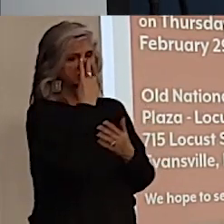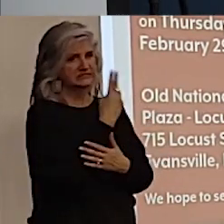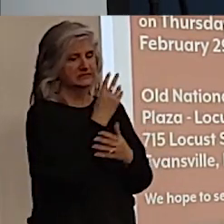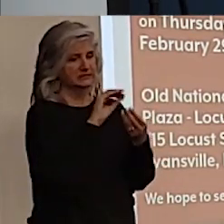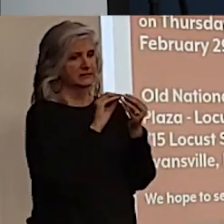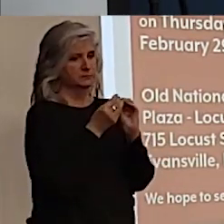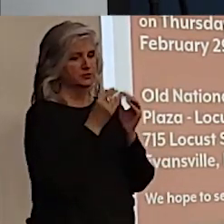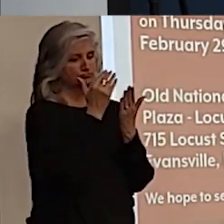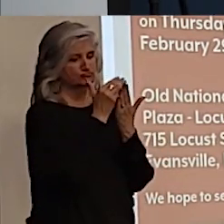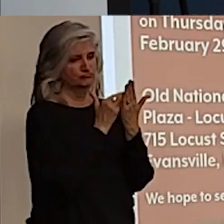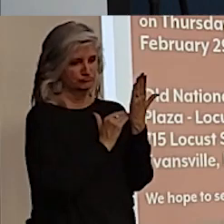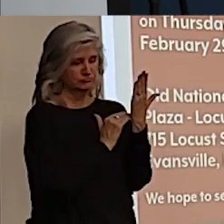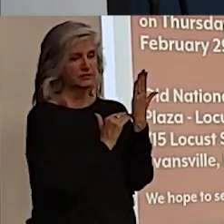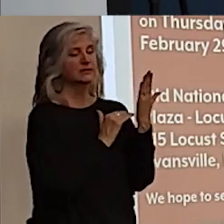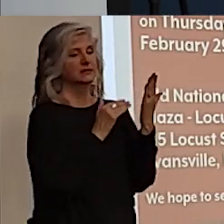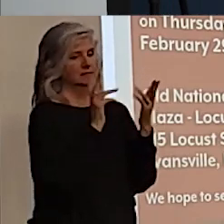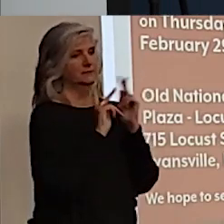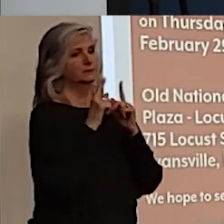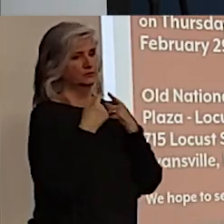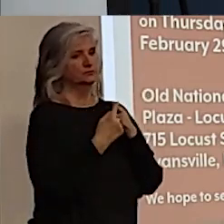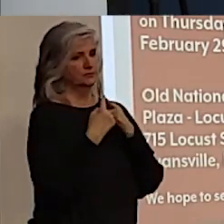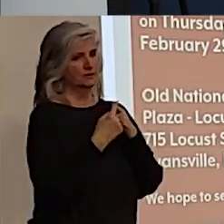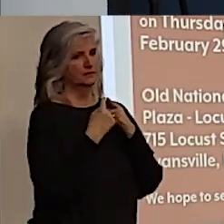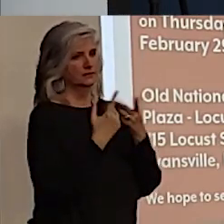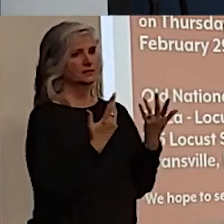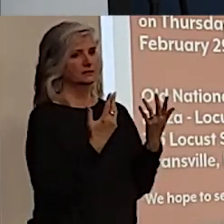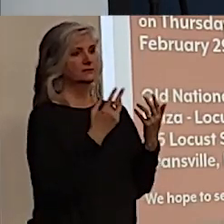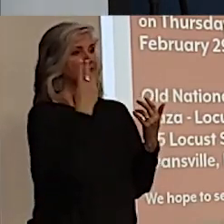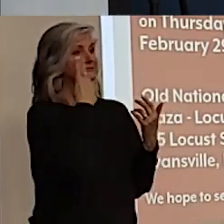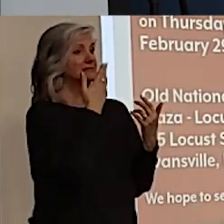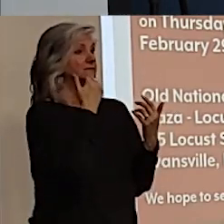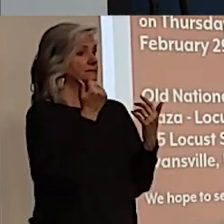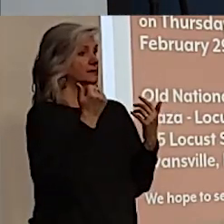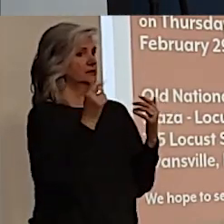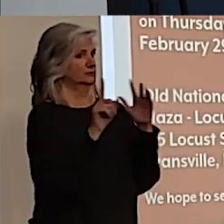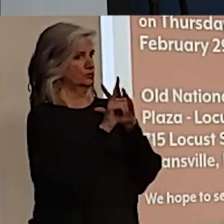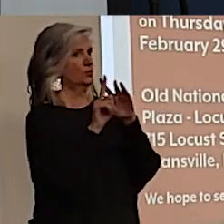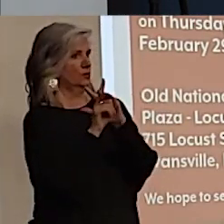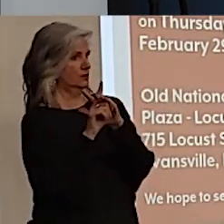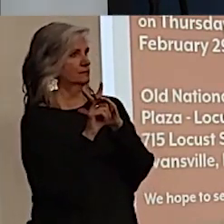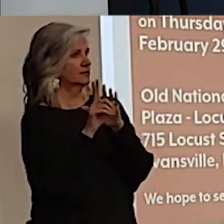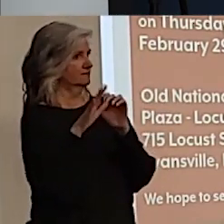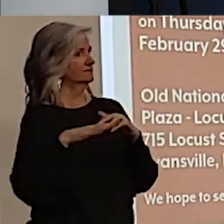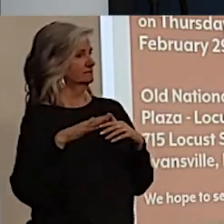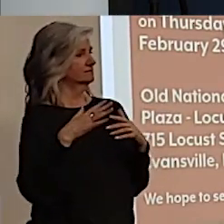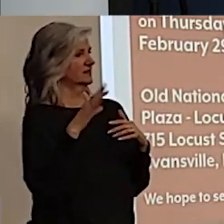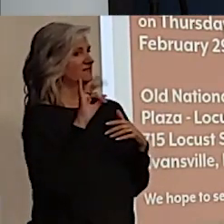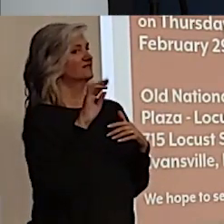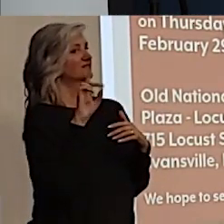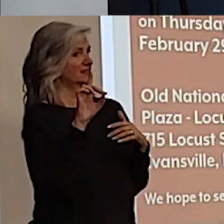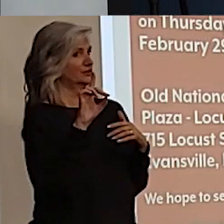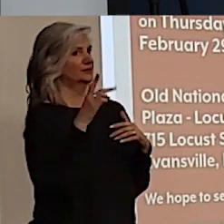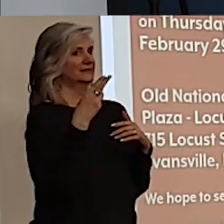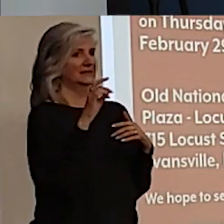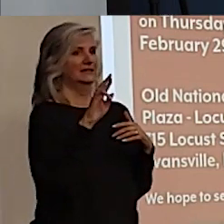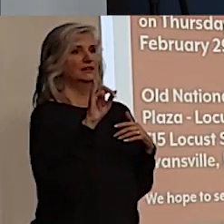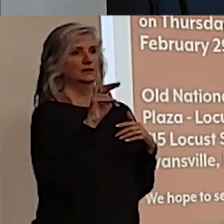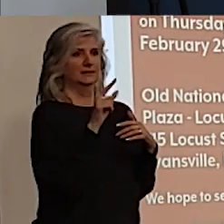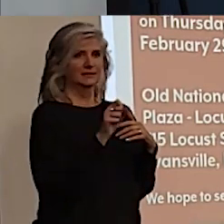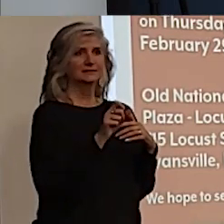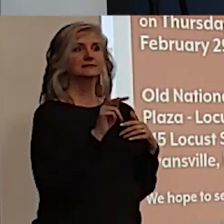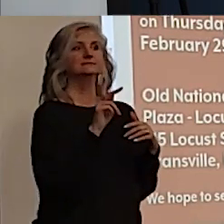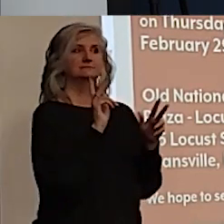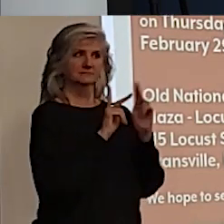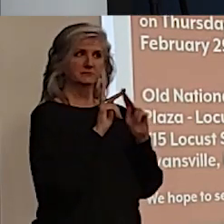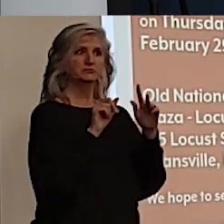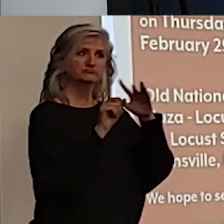numbers. Folks are struggling to get by. We're seeing better turnout at field hearings, more people telling their stories. We're seeing a little